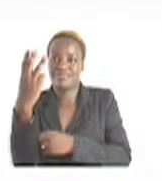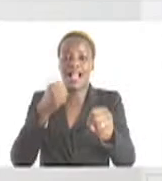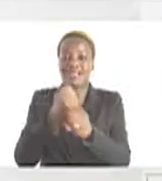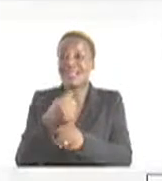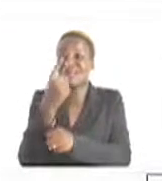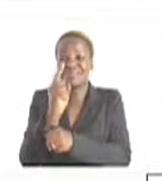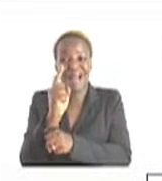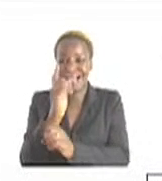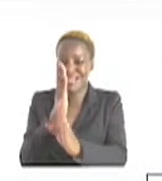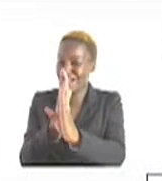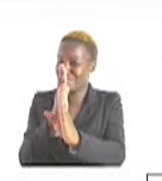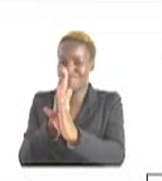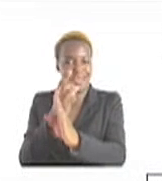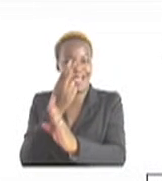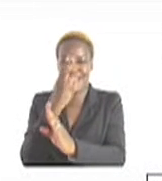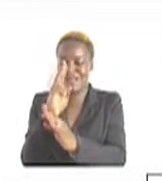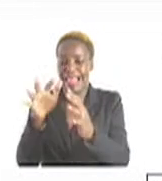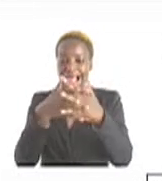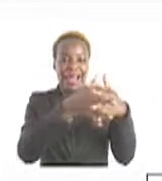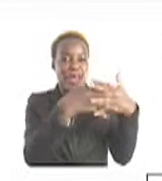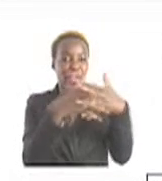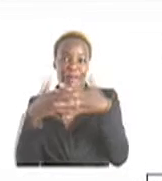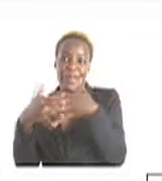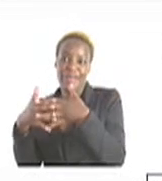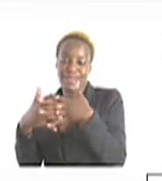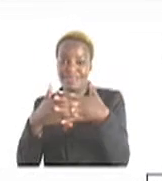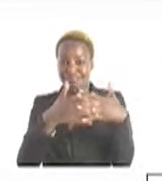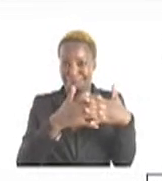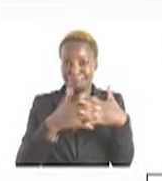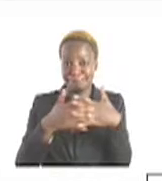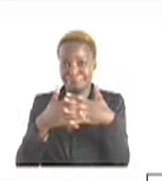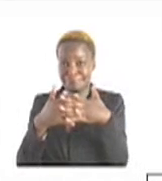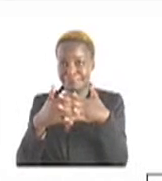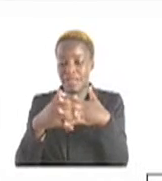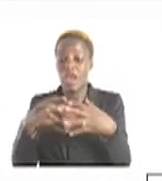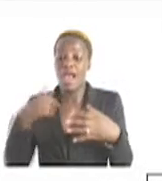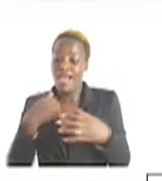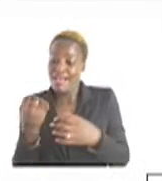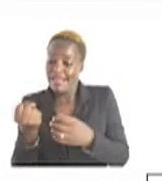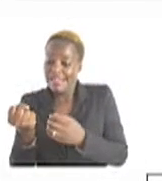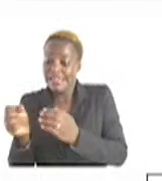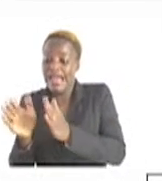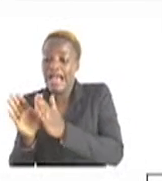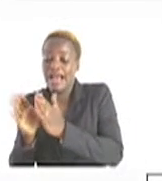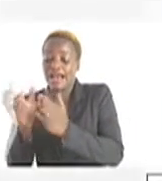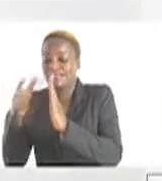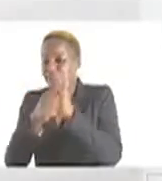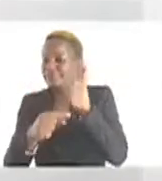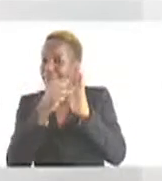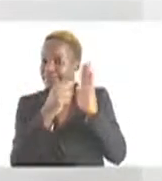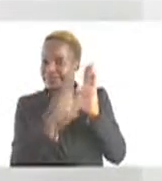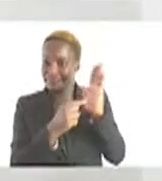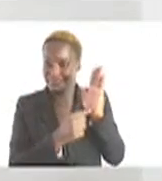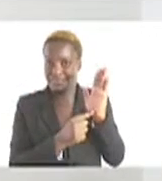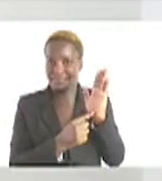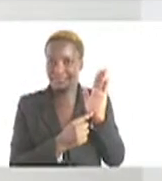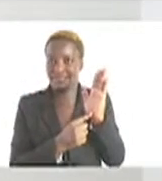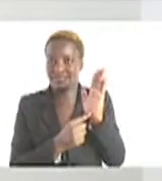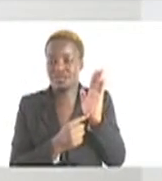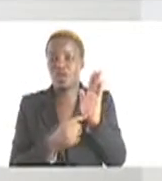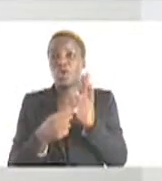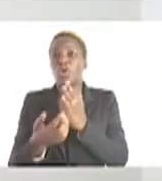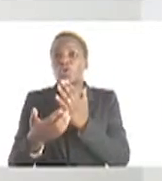actually not in the correct order. So I have a calendar here. So I would like for us to